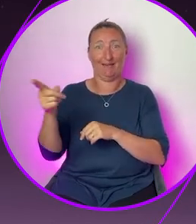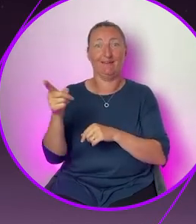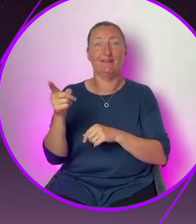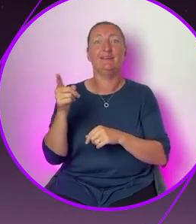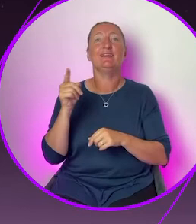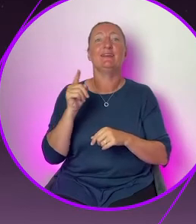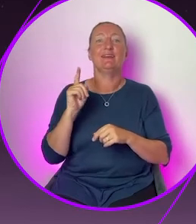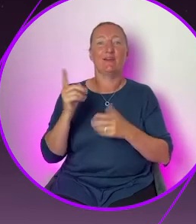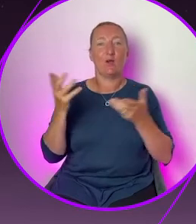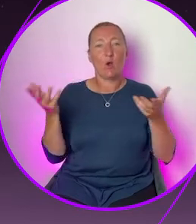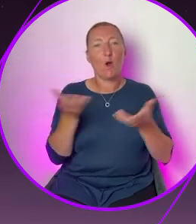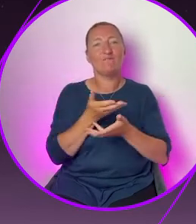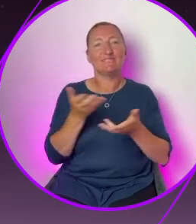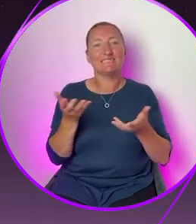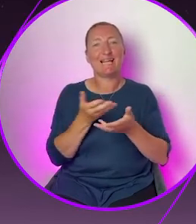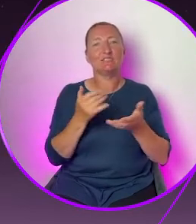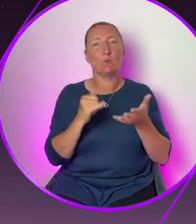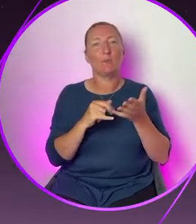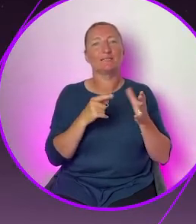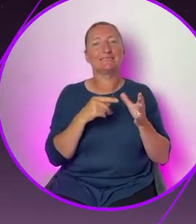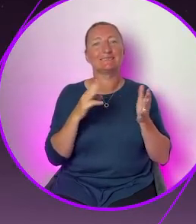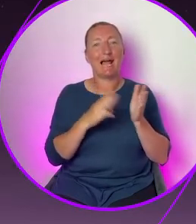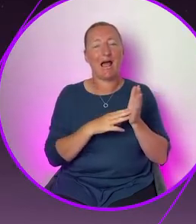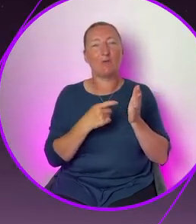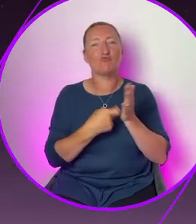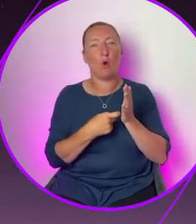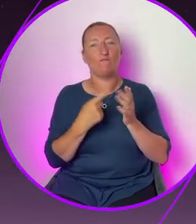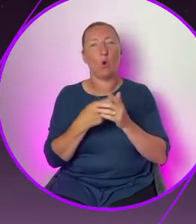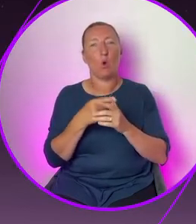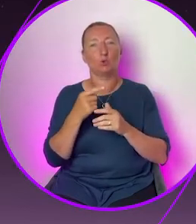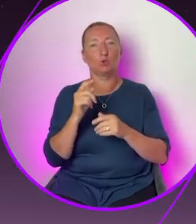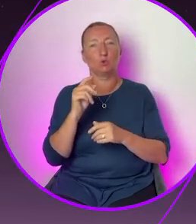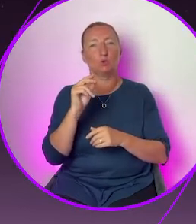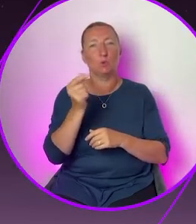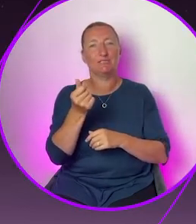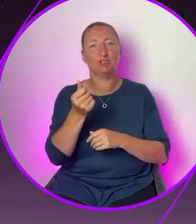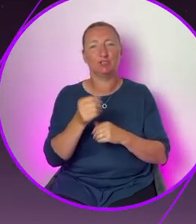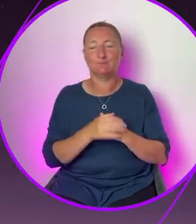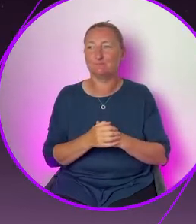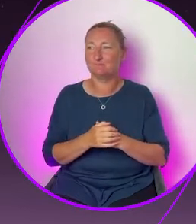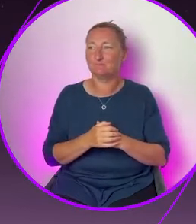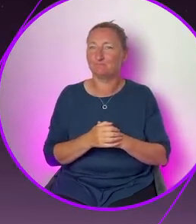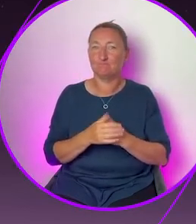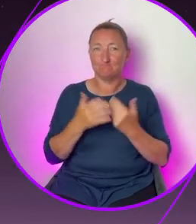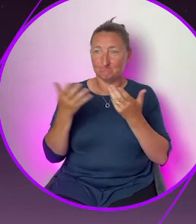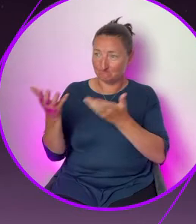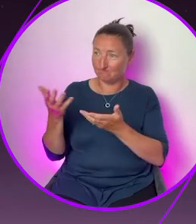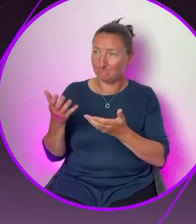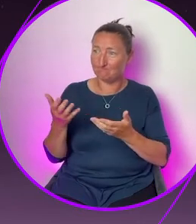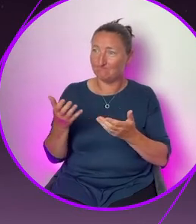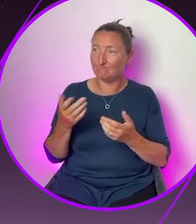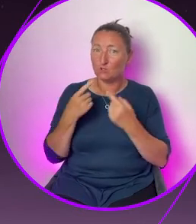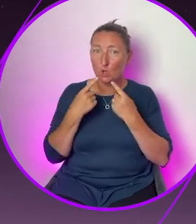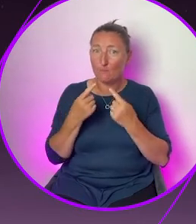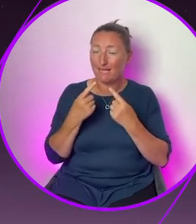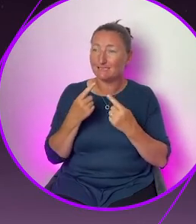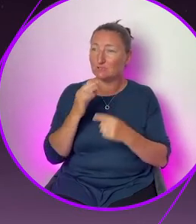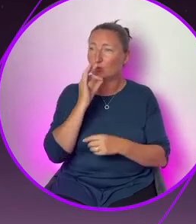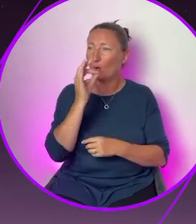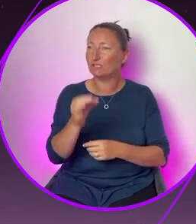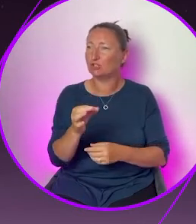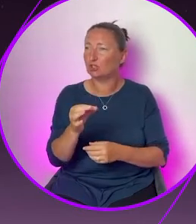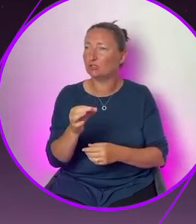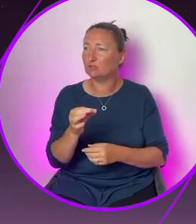in conversation with Sam Rolfs on Twitch. Any comments? Any other questions? I've